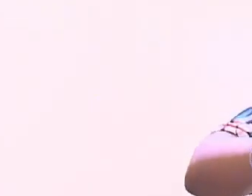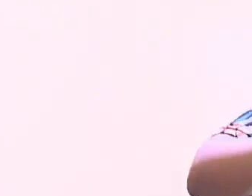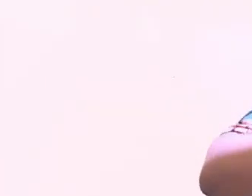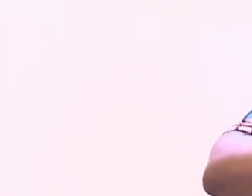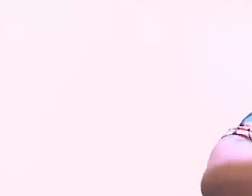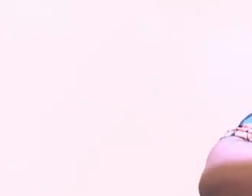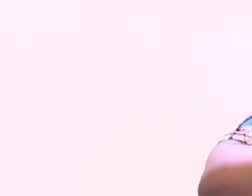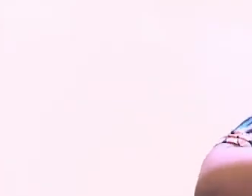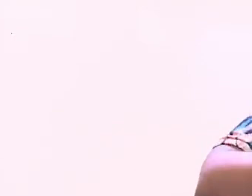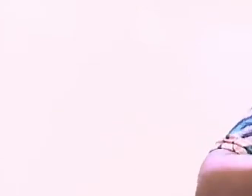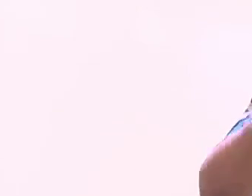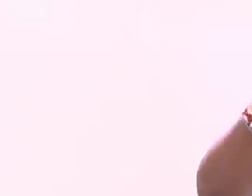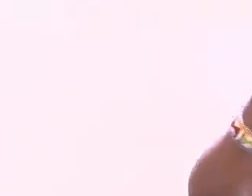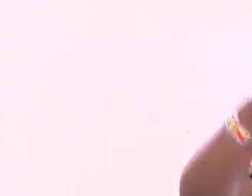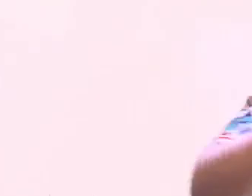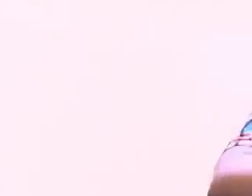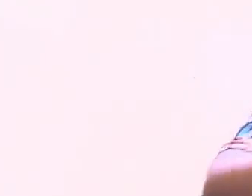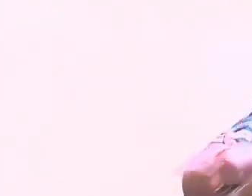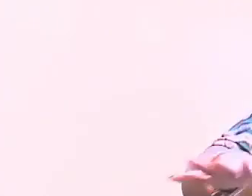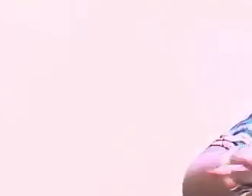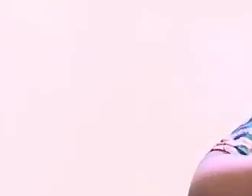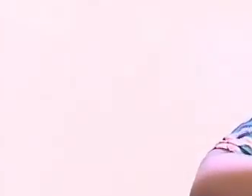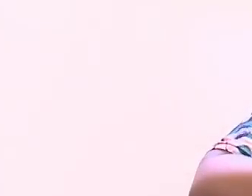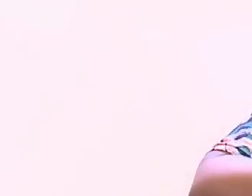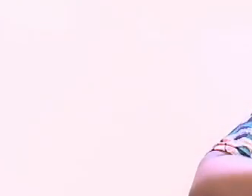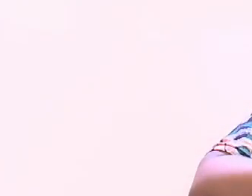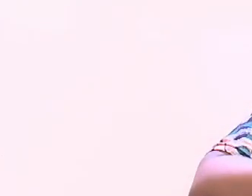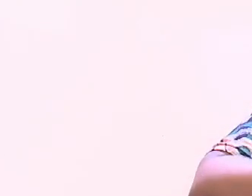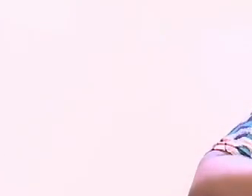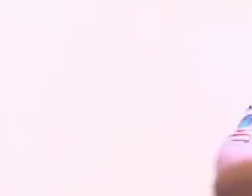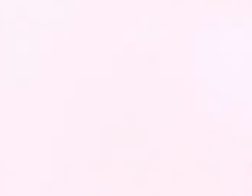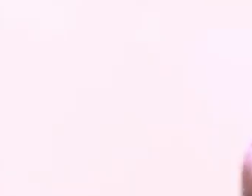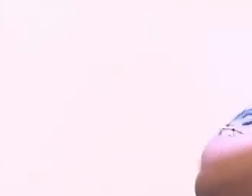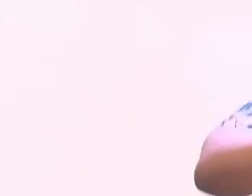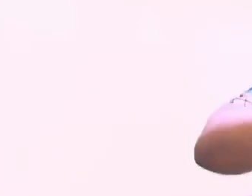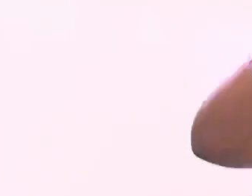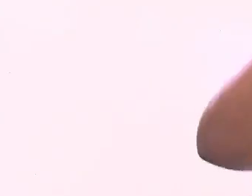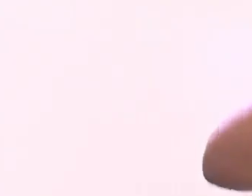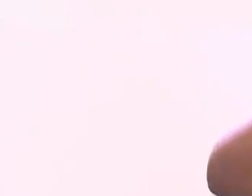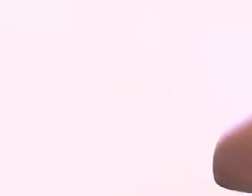particularly focusing on emerging markets.